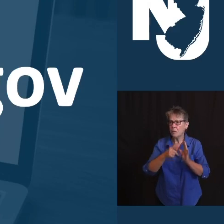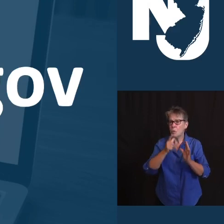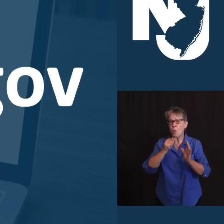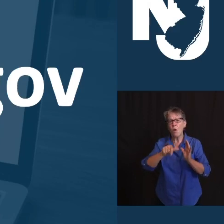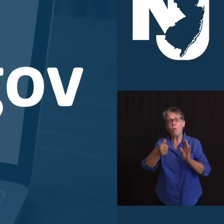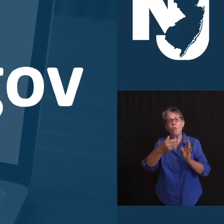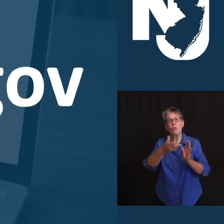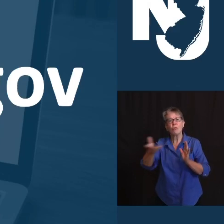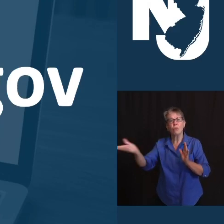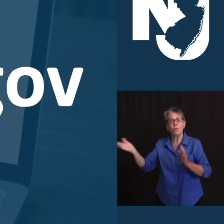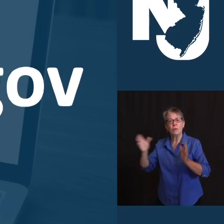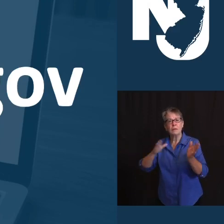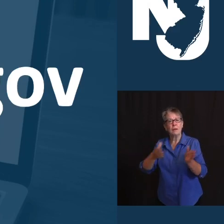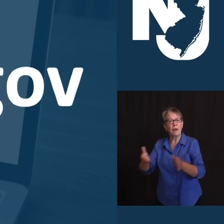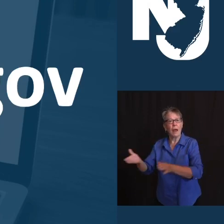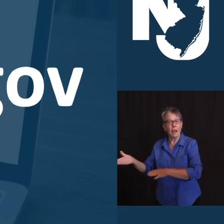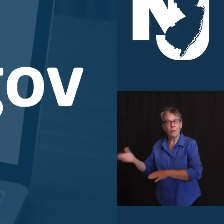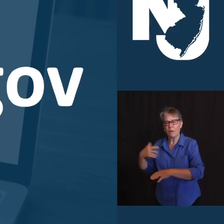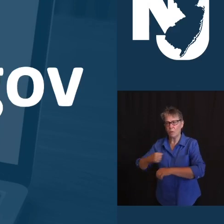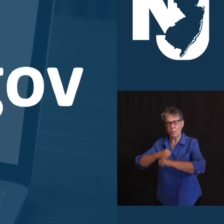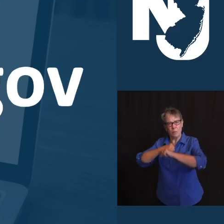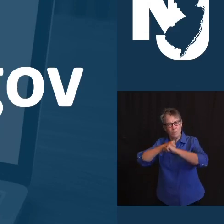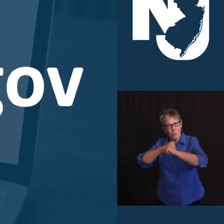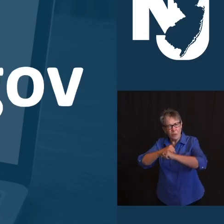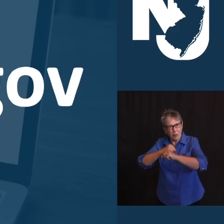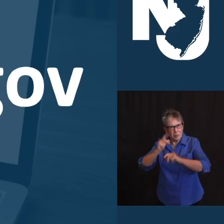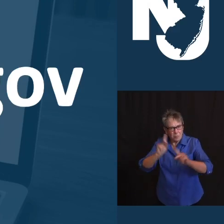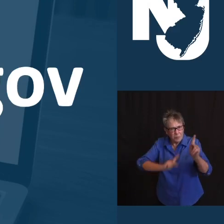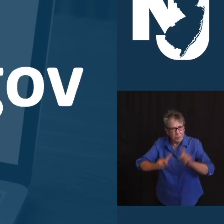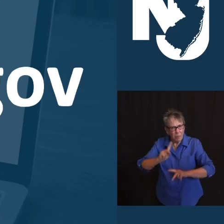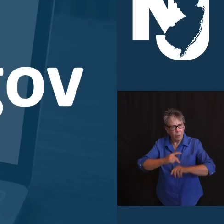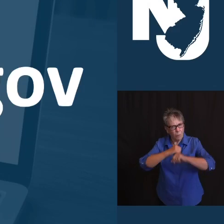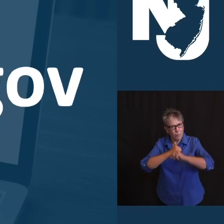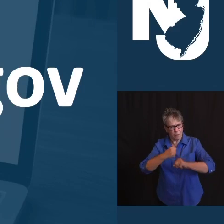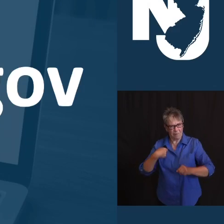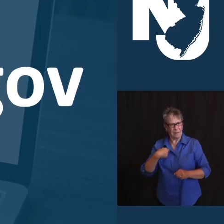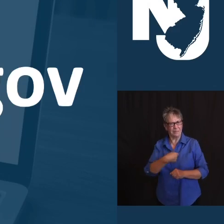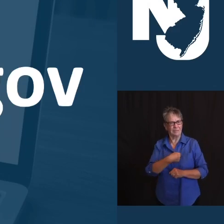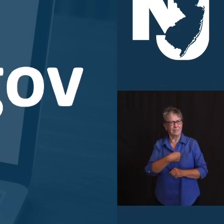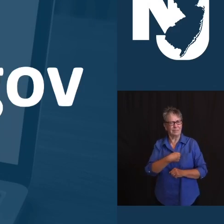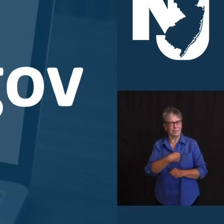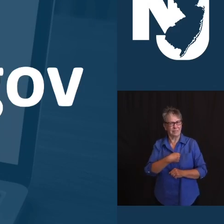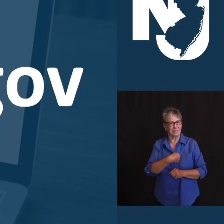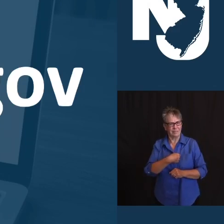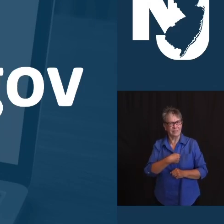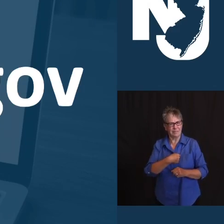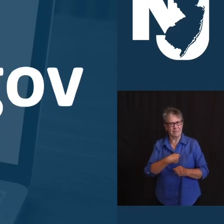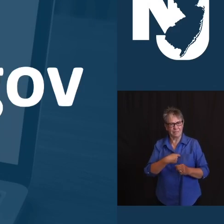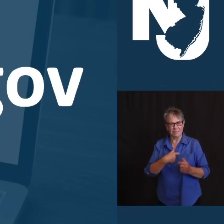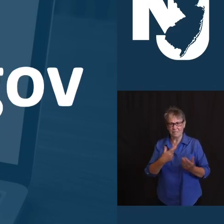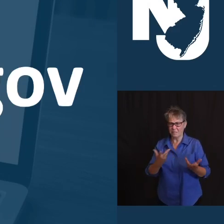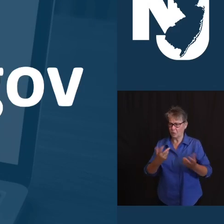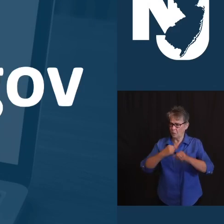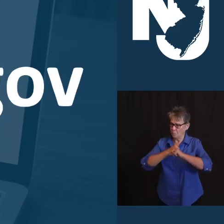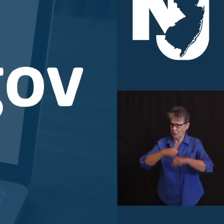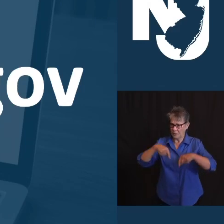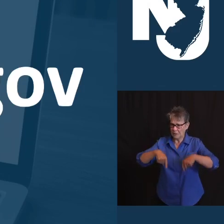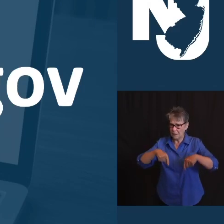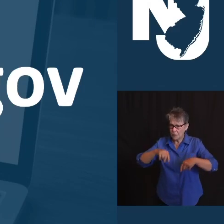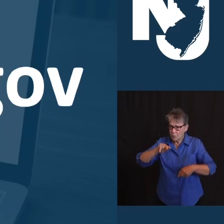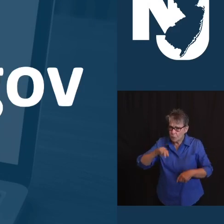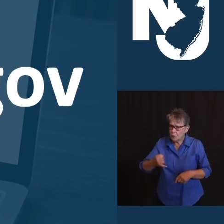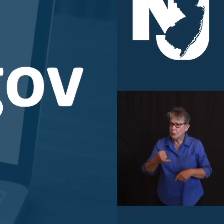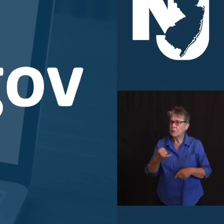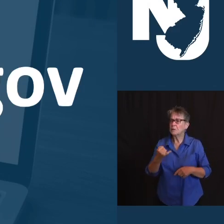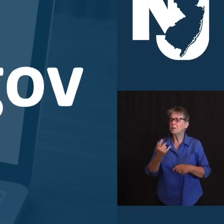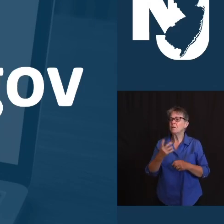in our power, folks, all 9 million of us, to defeat this virus, and you have been, by the way, extraordinary. We need to keep it up.